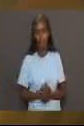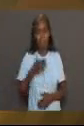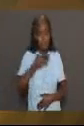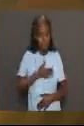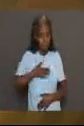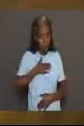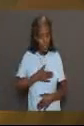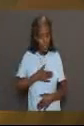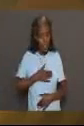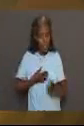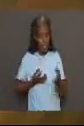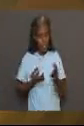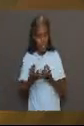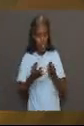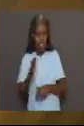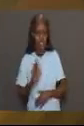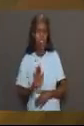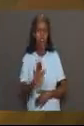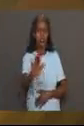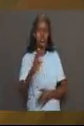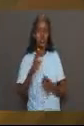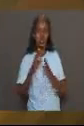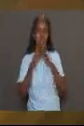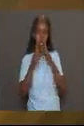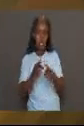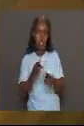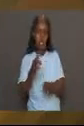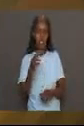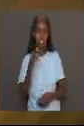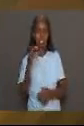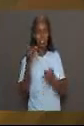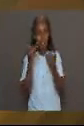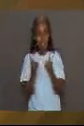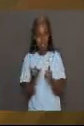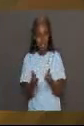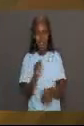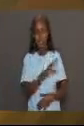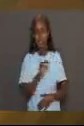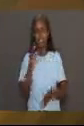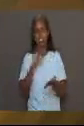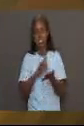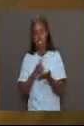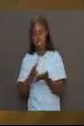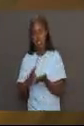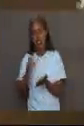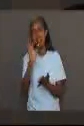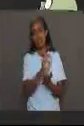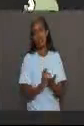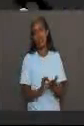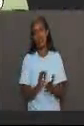Please express your answer in fraction and decimal form.